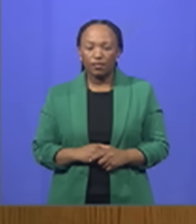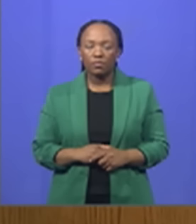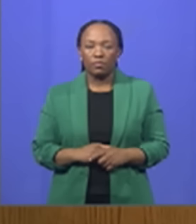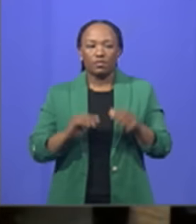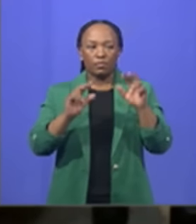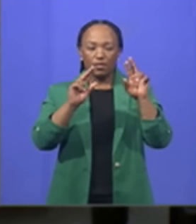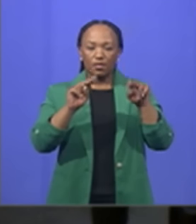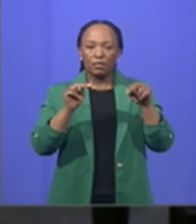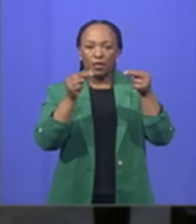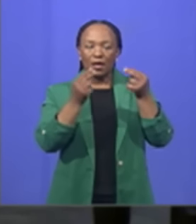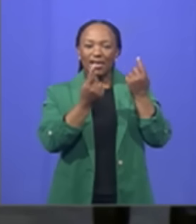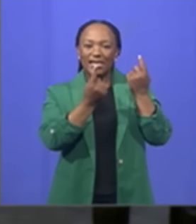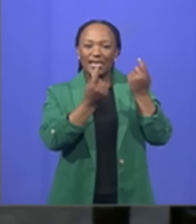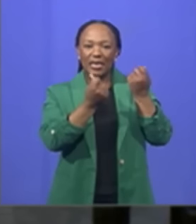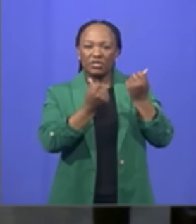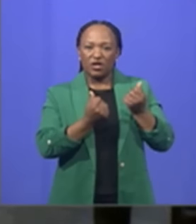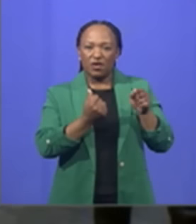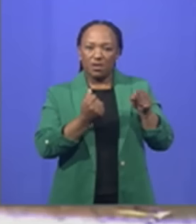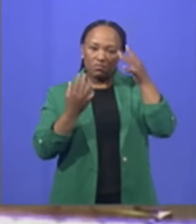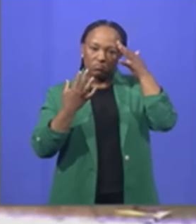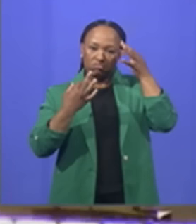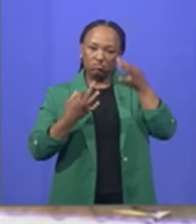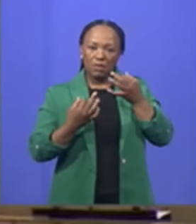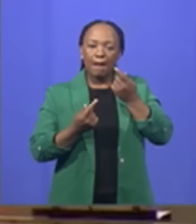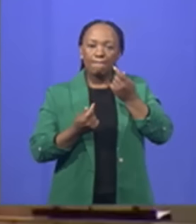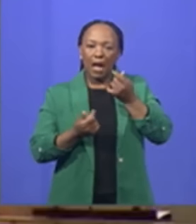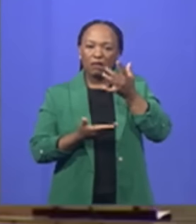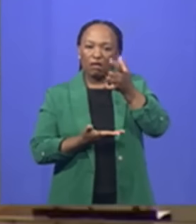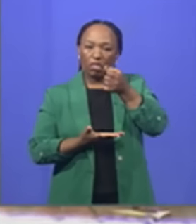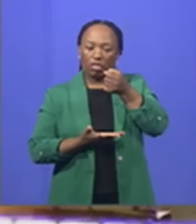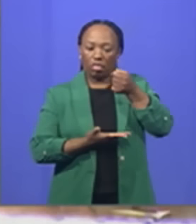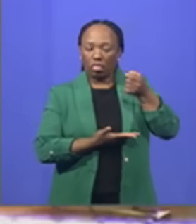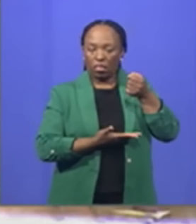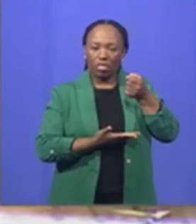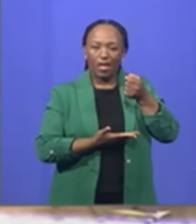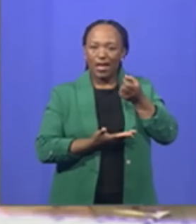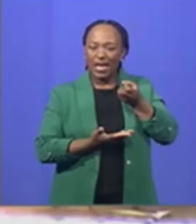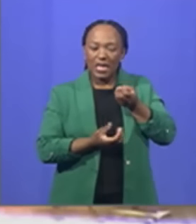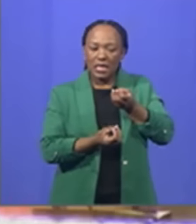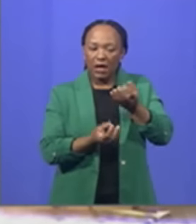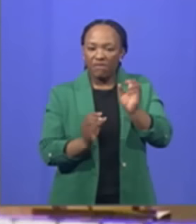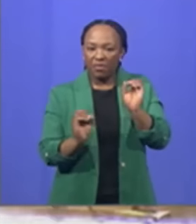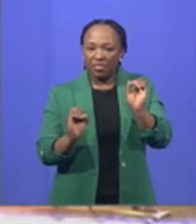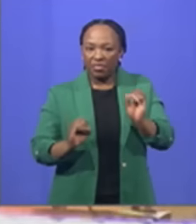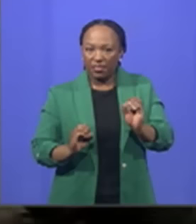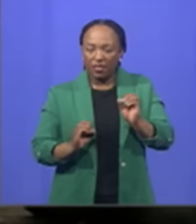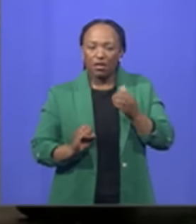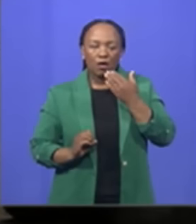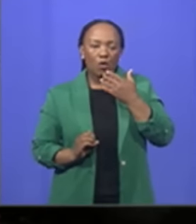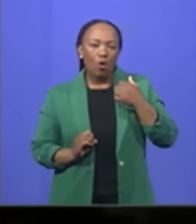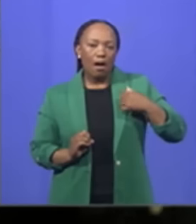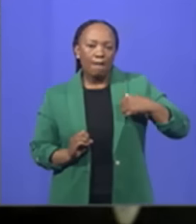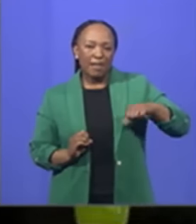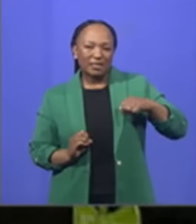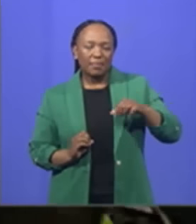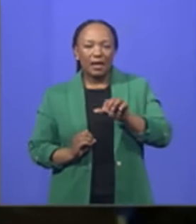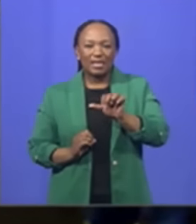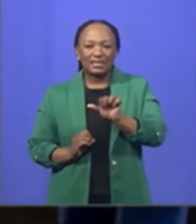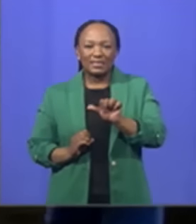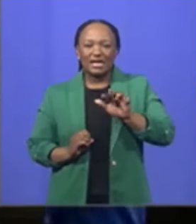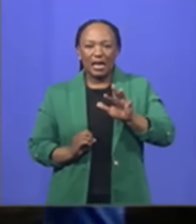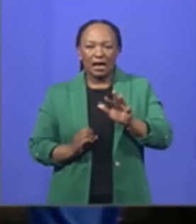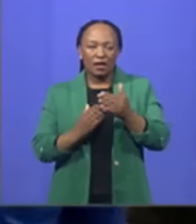Kgoro ya matlotlo e re kgato ya go se lokolle ga lebakanyana mašeleng a mebasepala e masometshela ya senyane mo kgweding ye e nepile